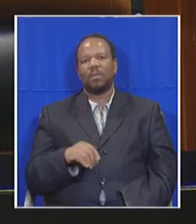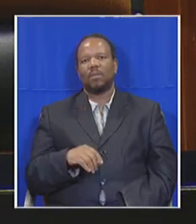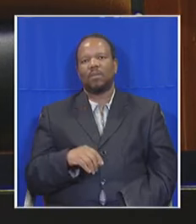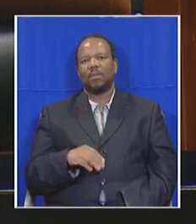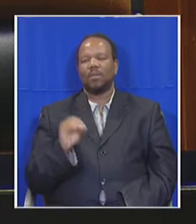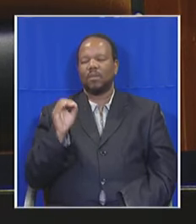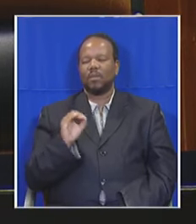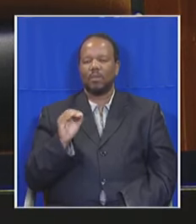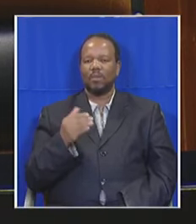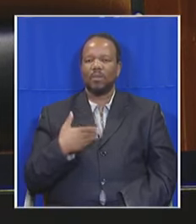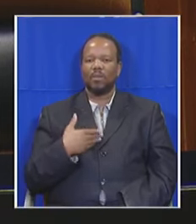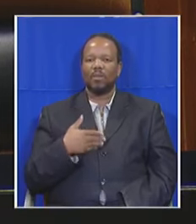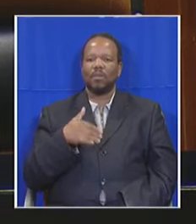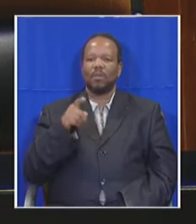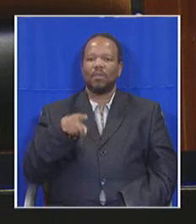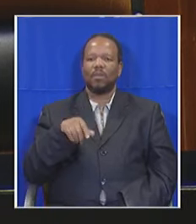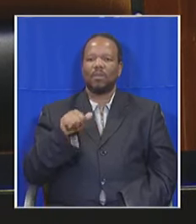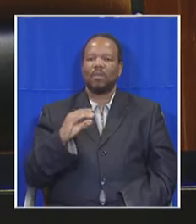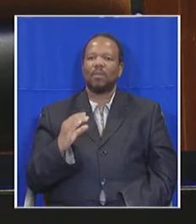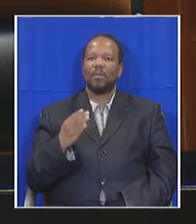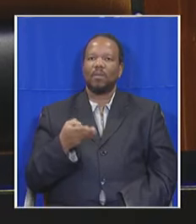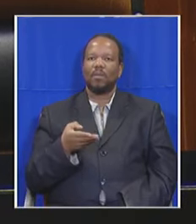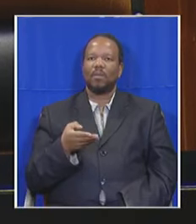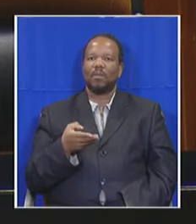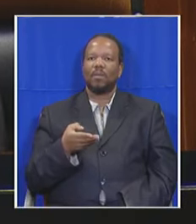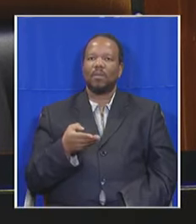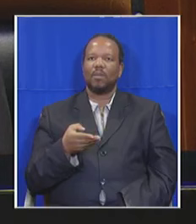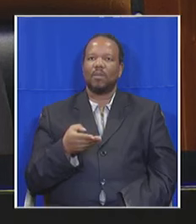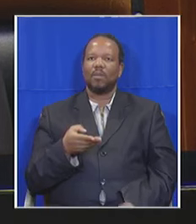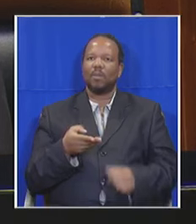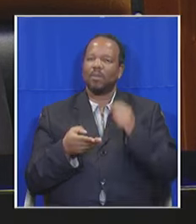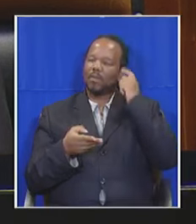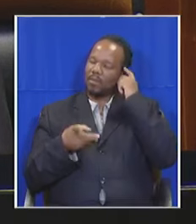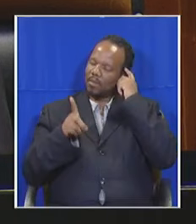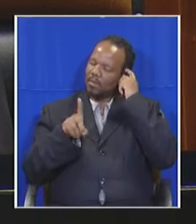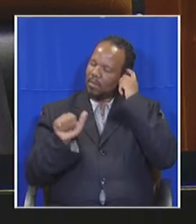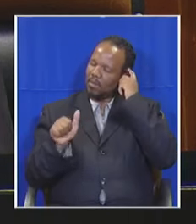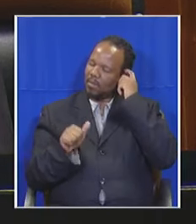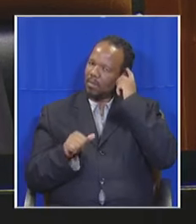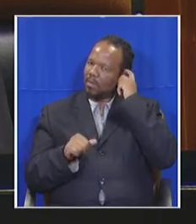Not here. PAC? DA?